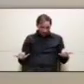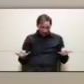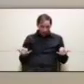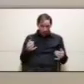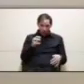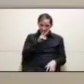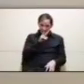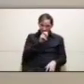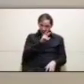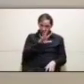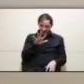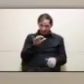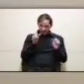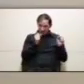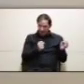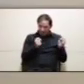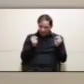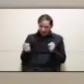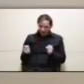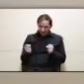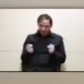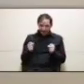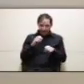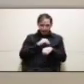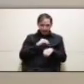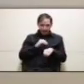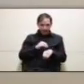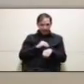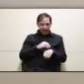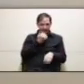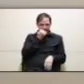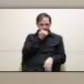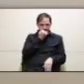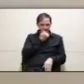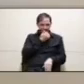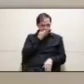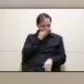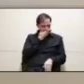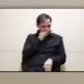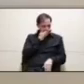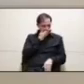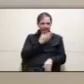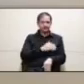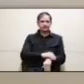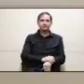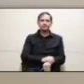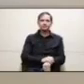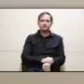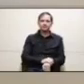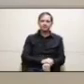is still a going concern for them. Okay.